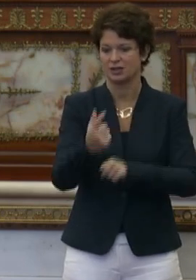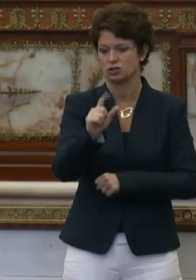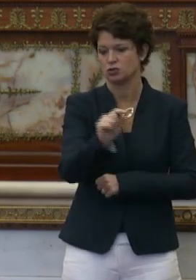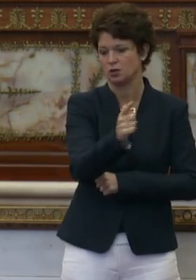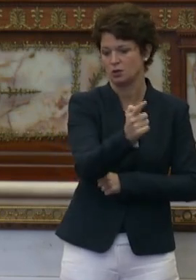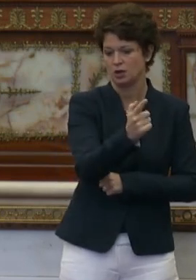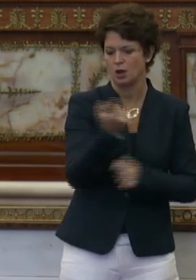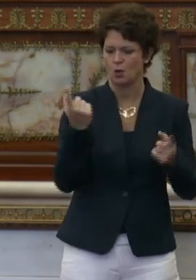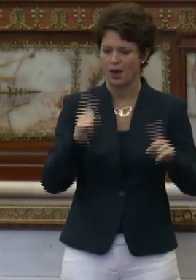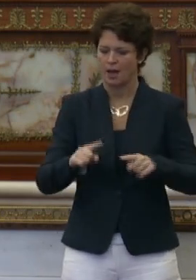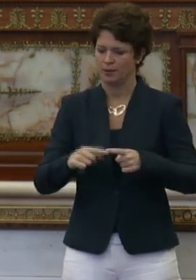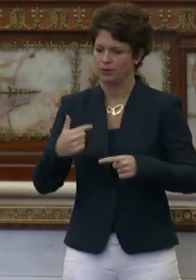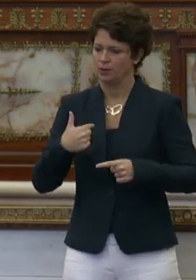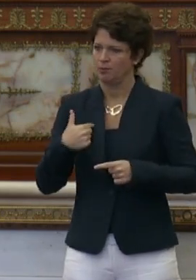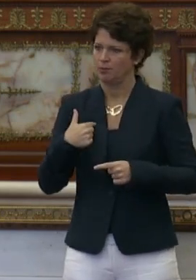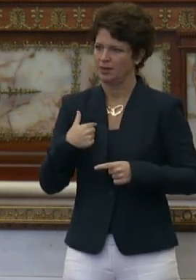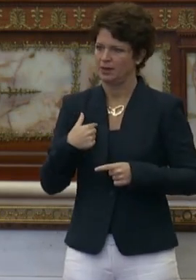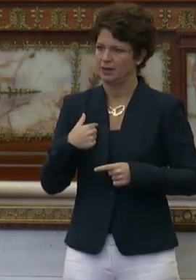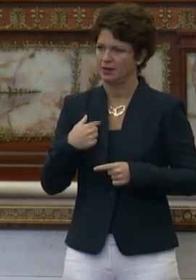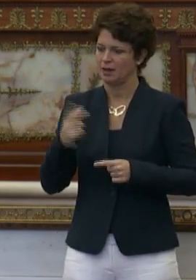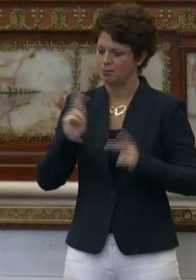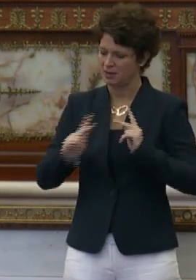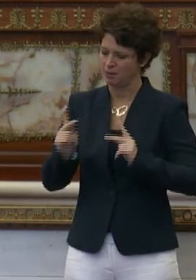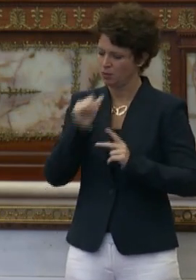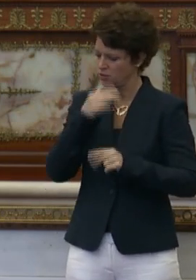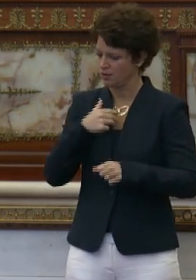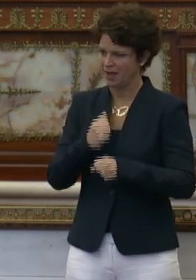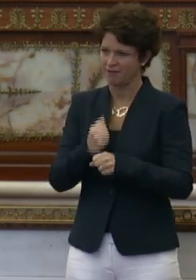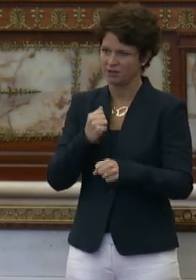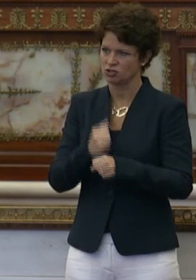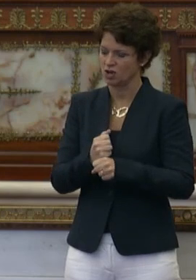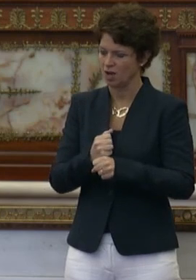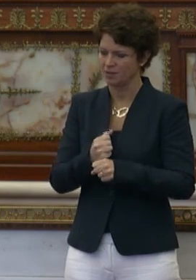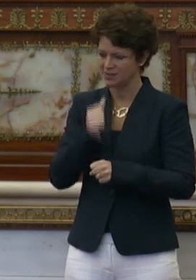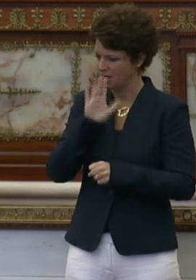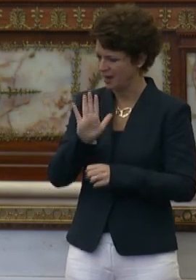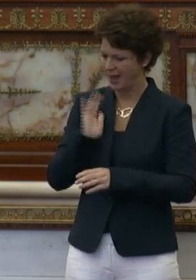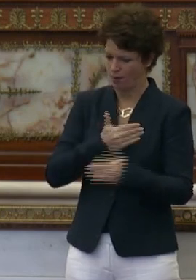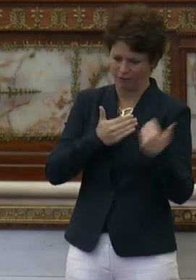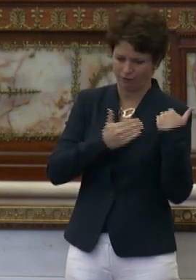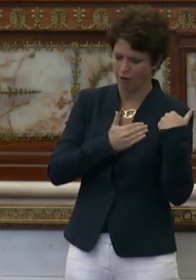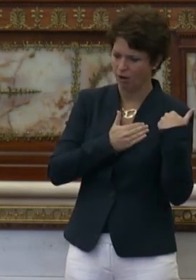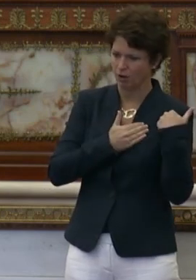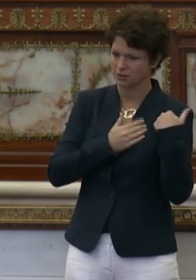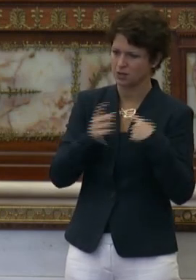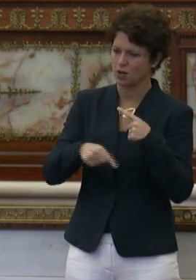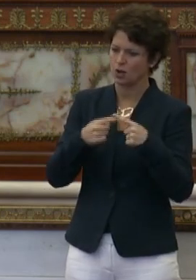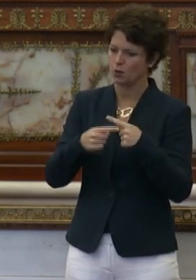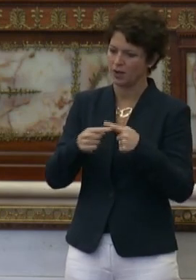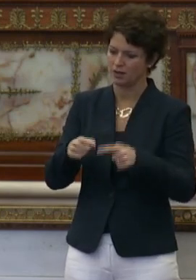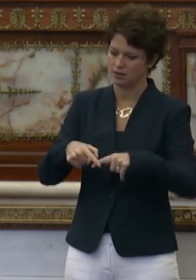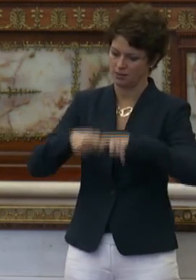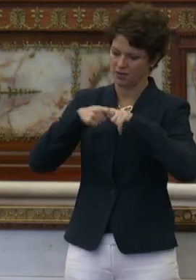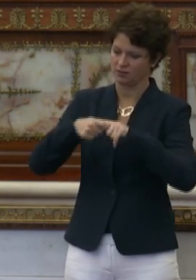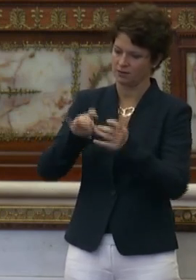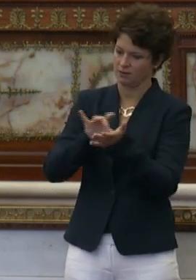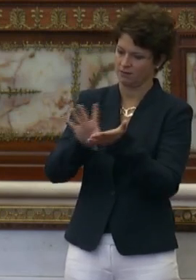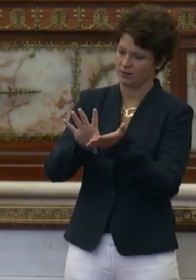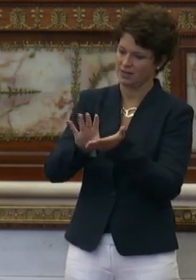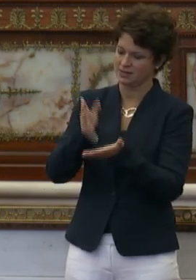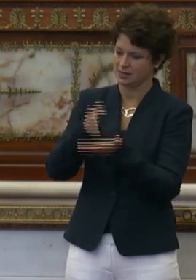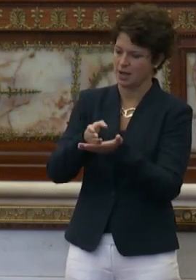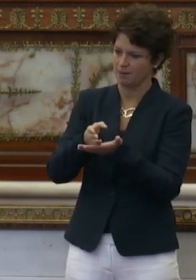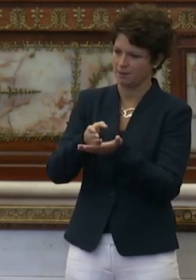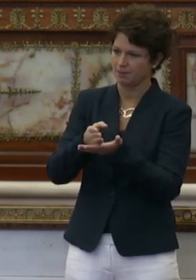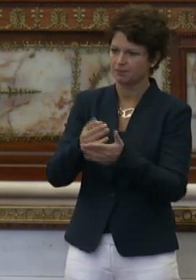will happen to me and thousands of Philadelphians who are out of work due to no fault of their own when the moratorium on evictions is lifted? How long